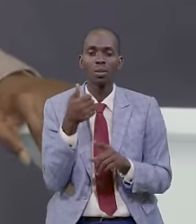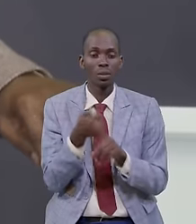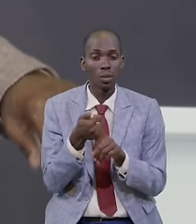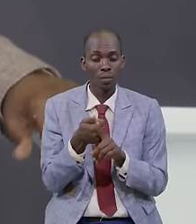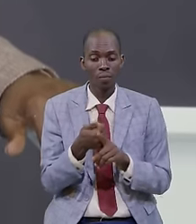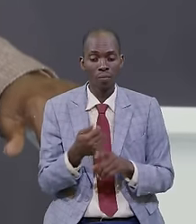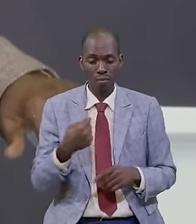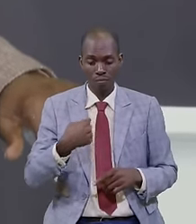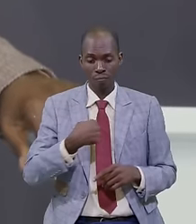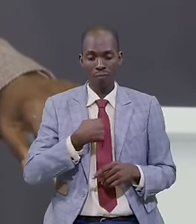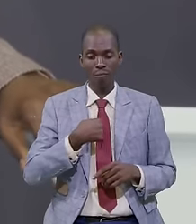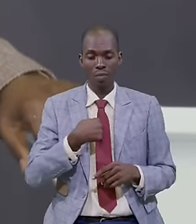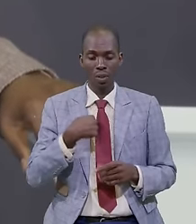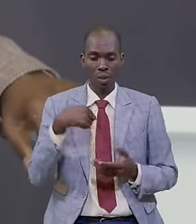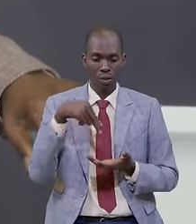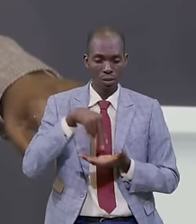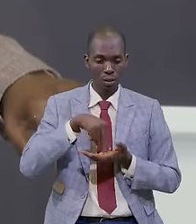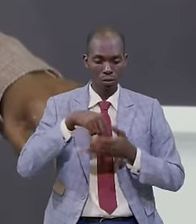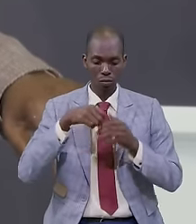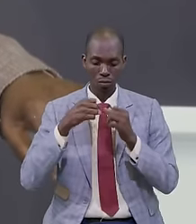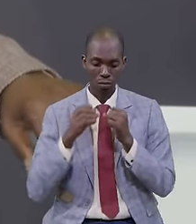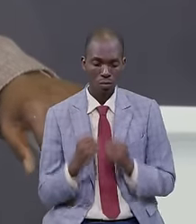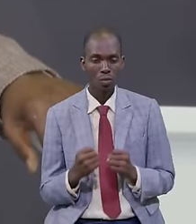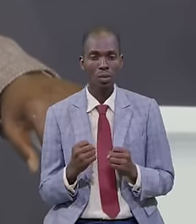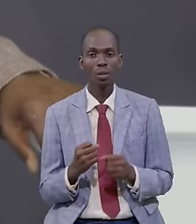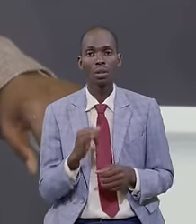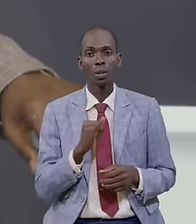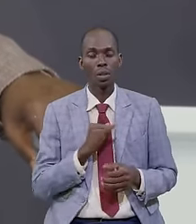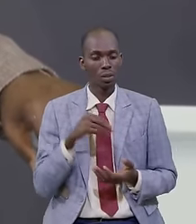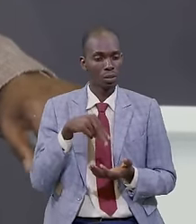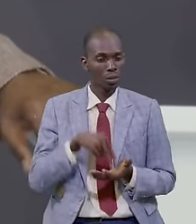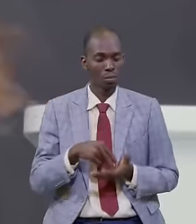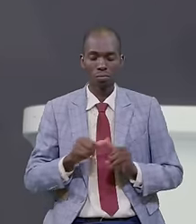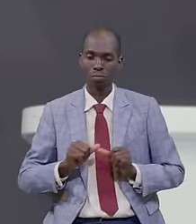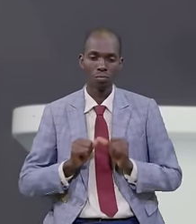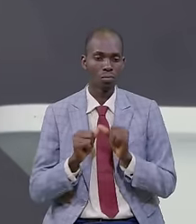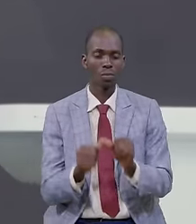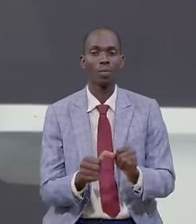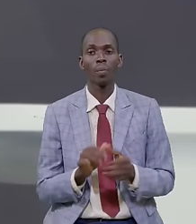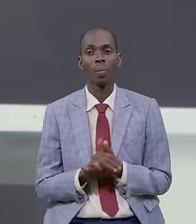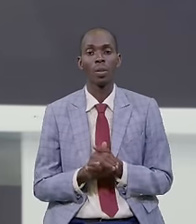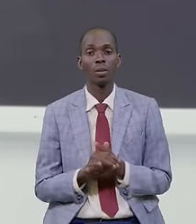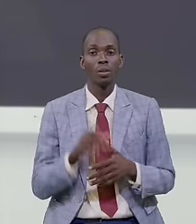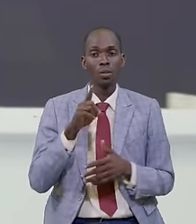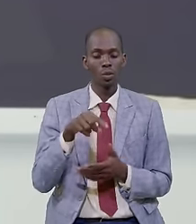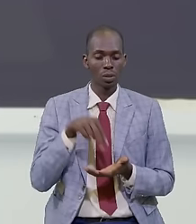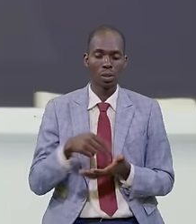stand firm. I stand fast. You stand